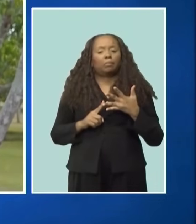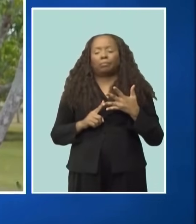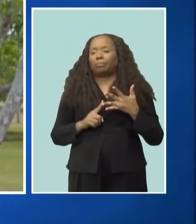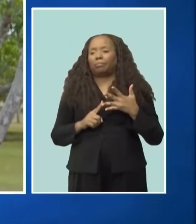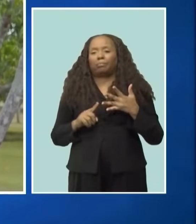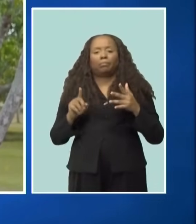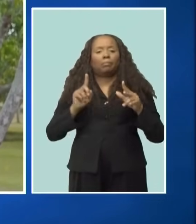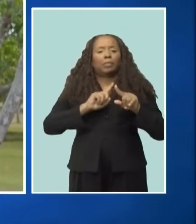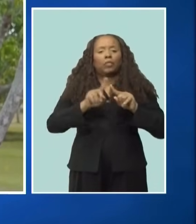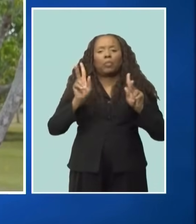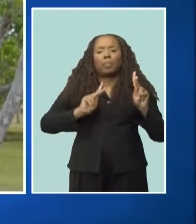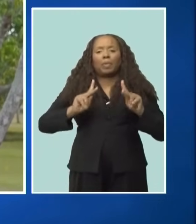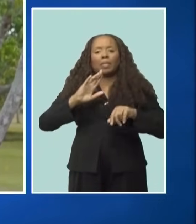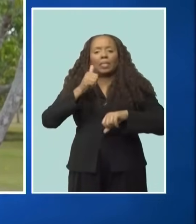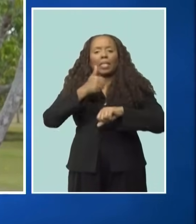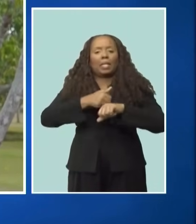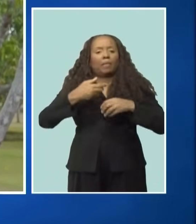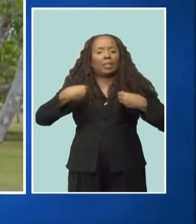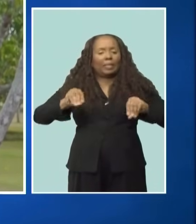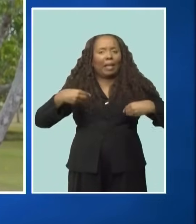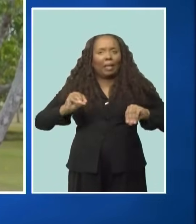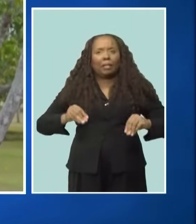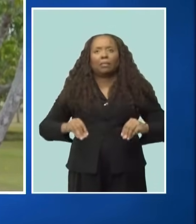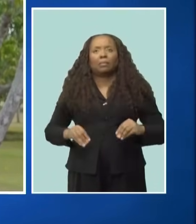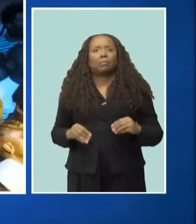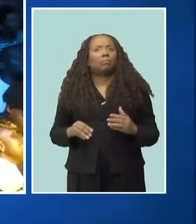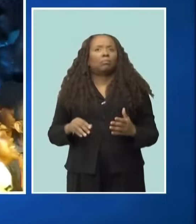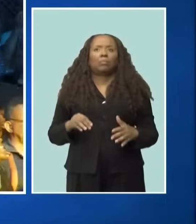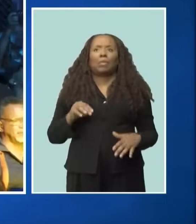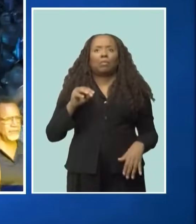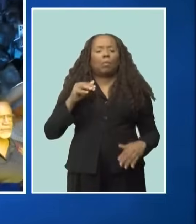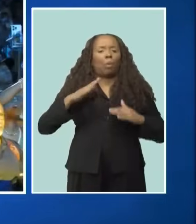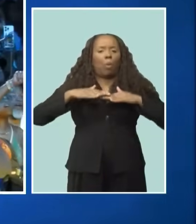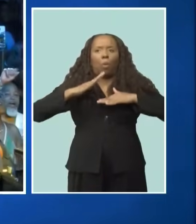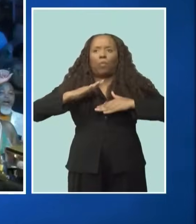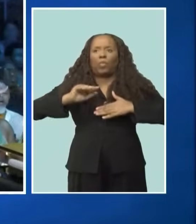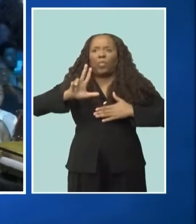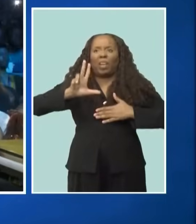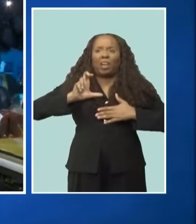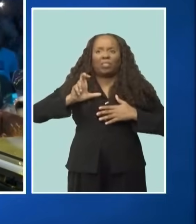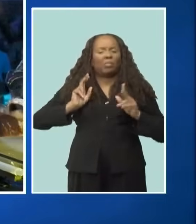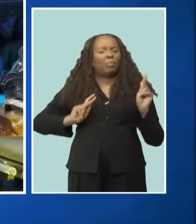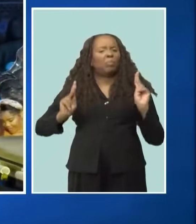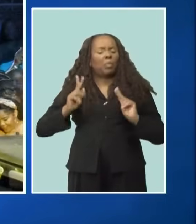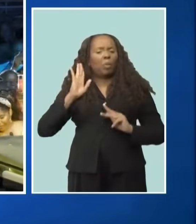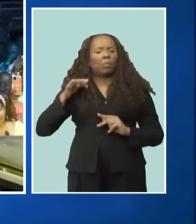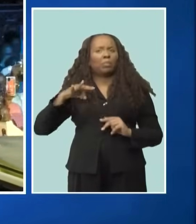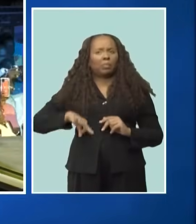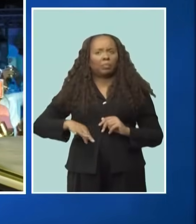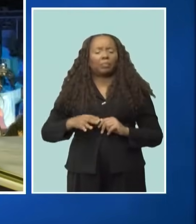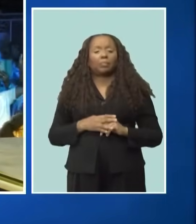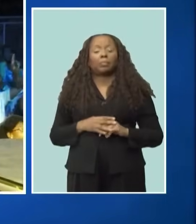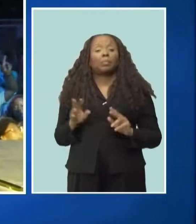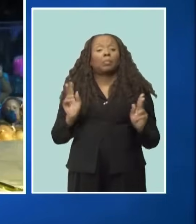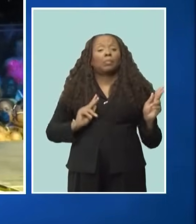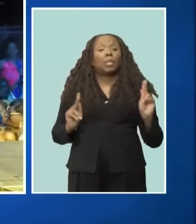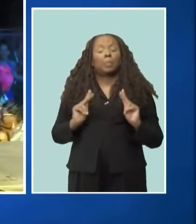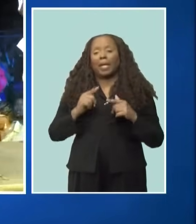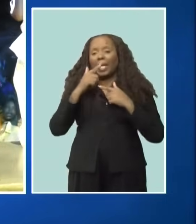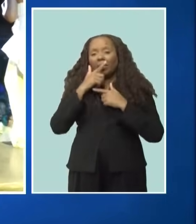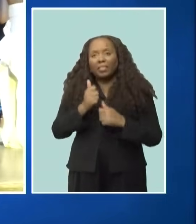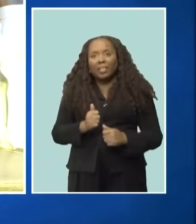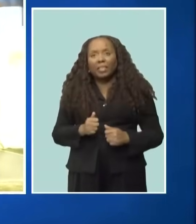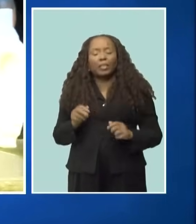300 persons are benefiting from this initiative. Mr. Brathwaite says interest from patrons from as far away as Africa has been high for the